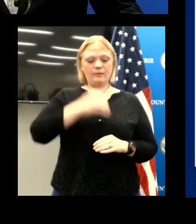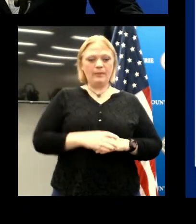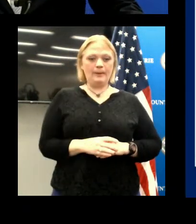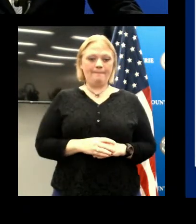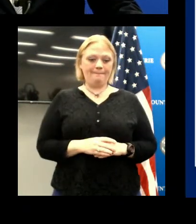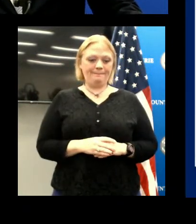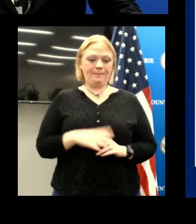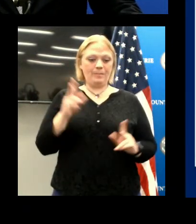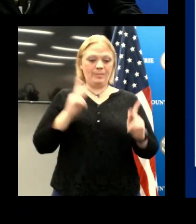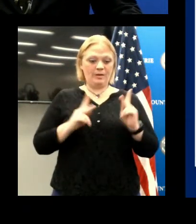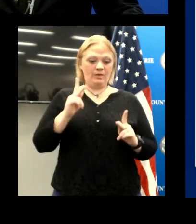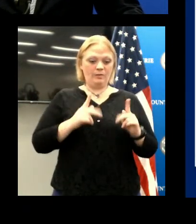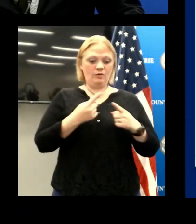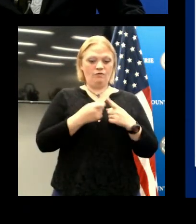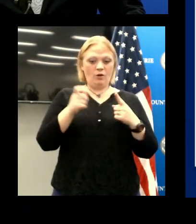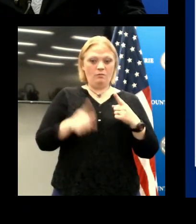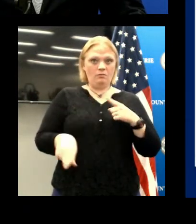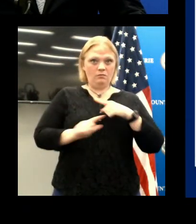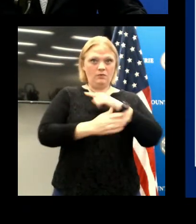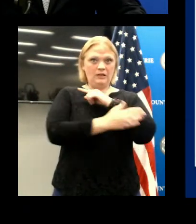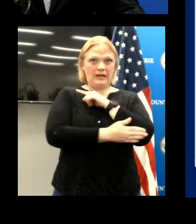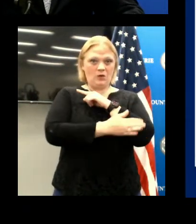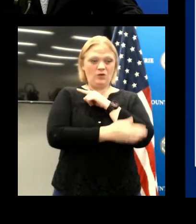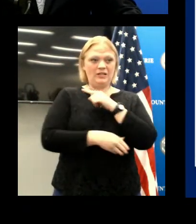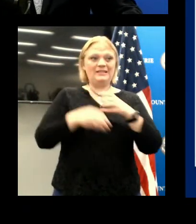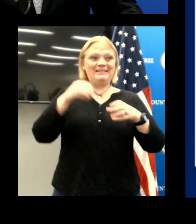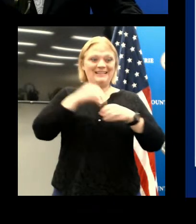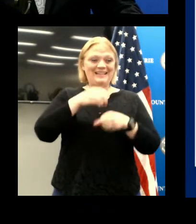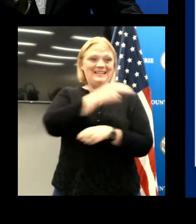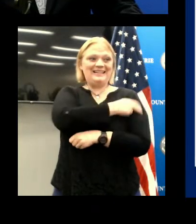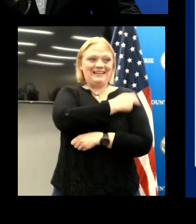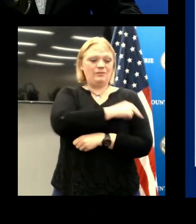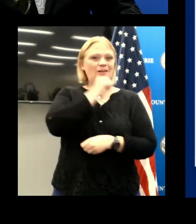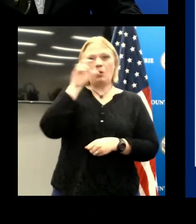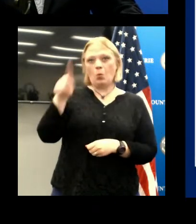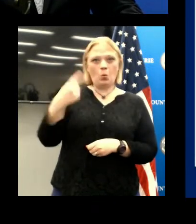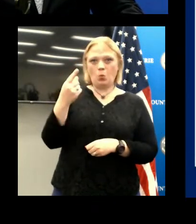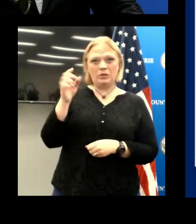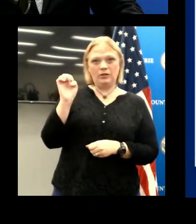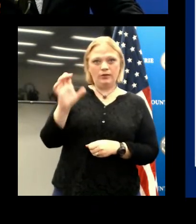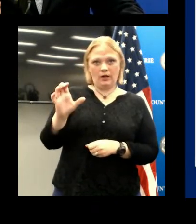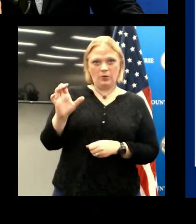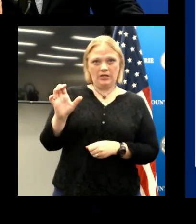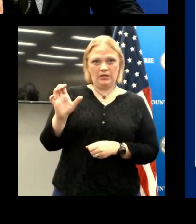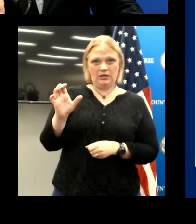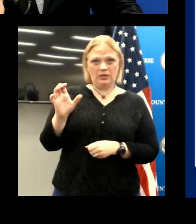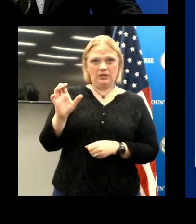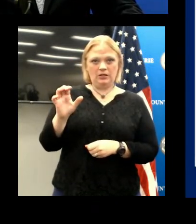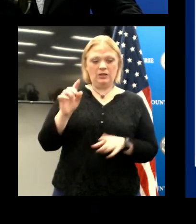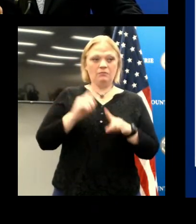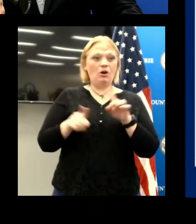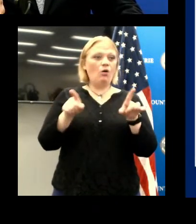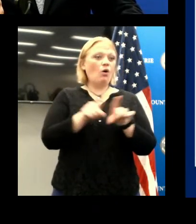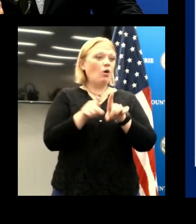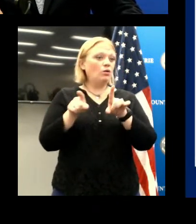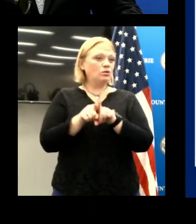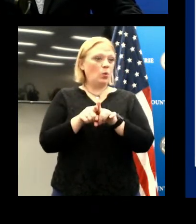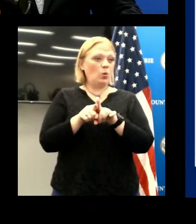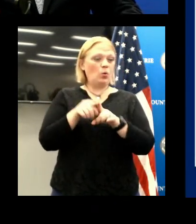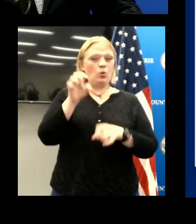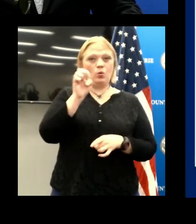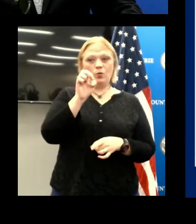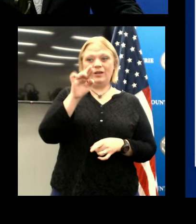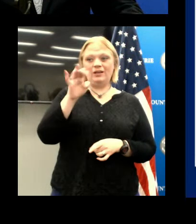individuals from those counties that are in hospitals not only in Erie County, but also in